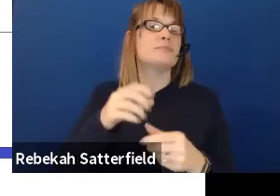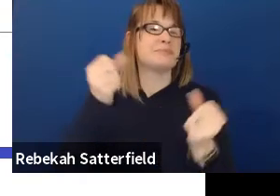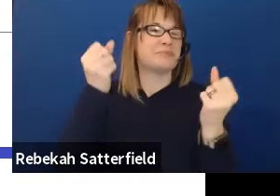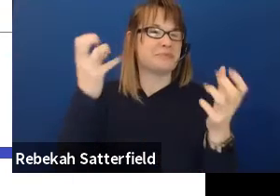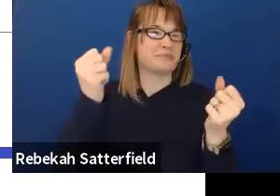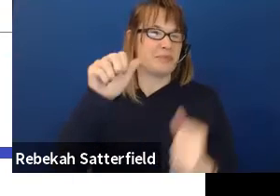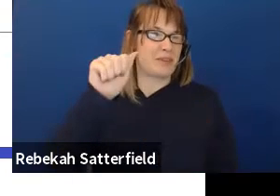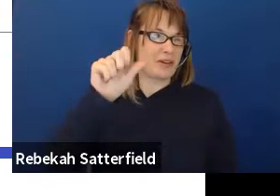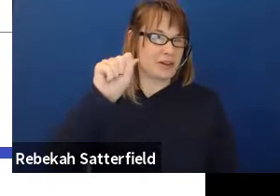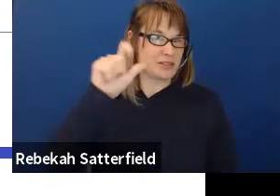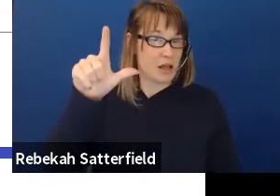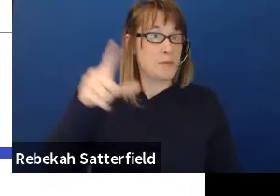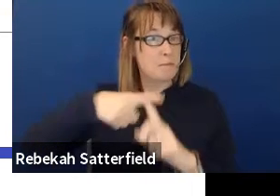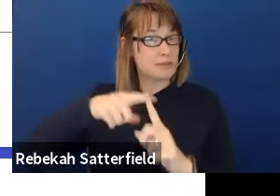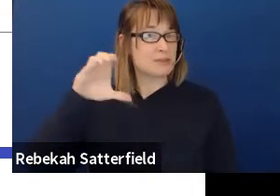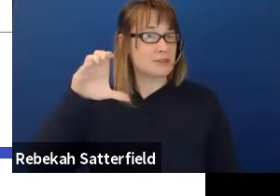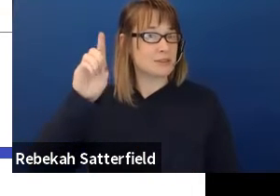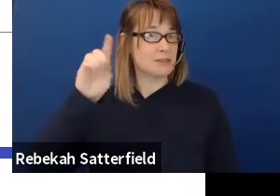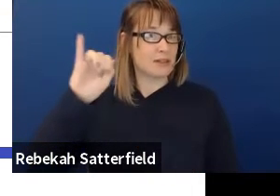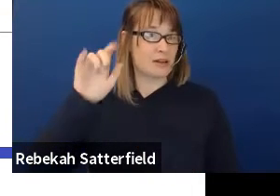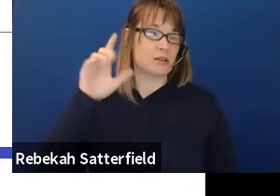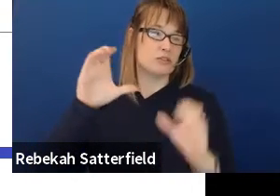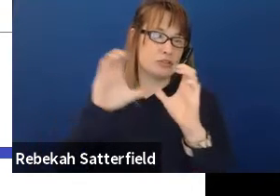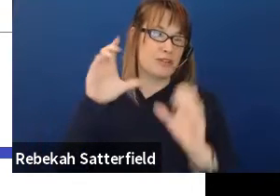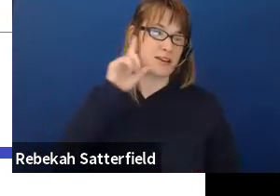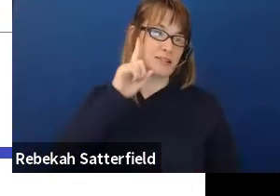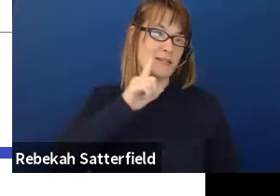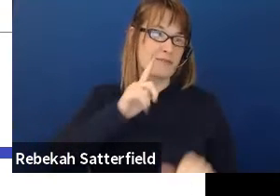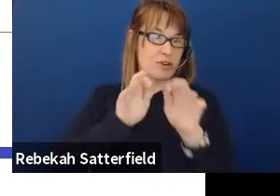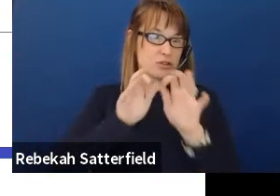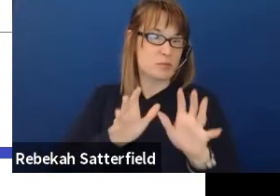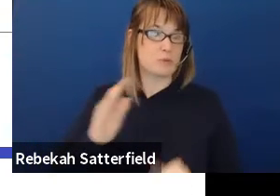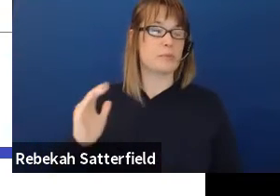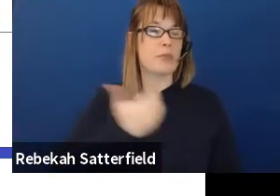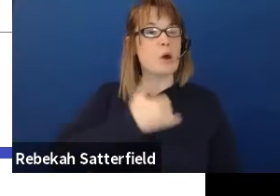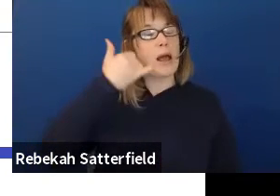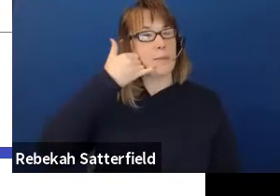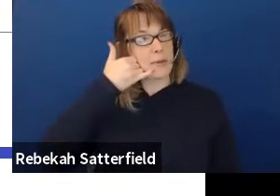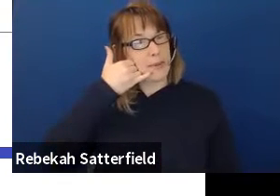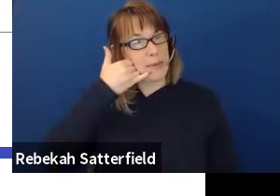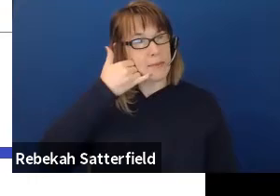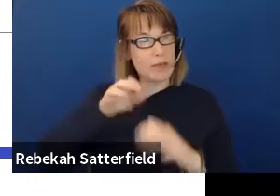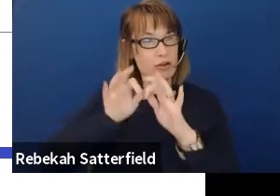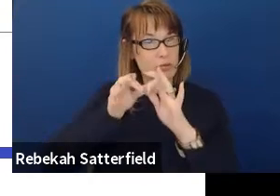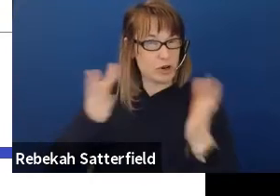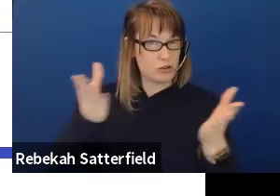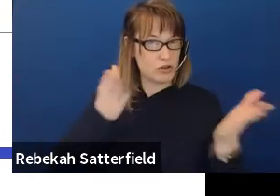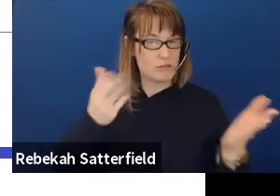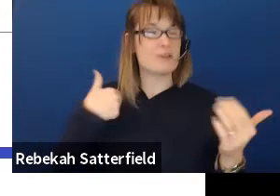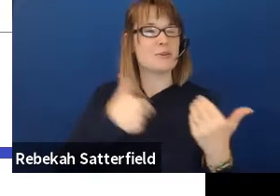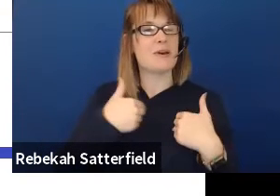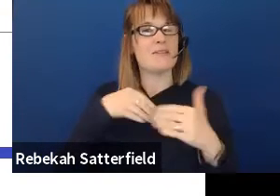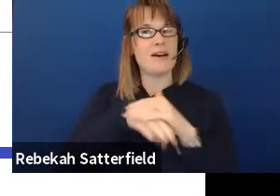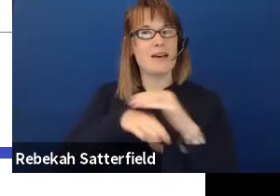Language and certified deaf interpreters. Our over-the-phone interpretation service provides access